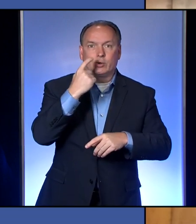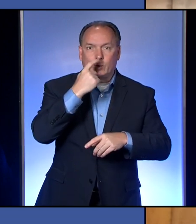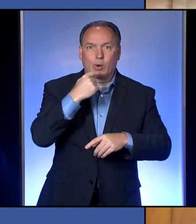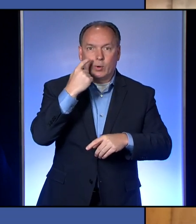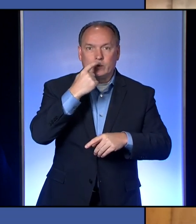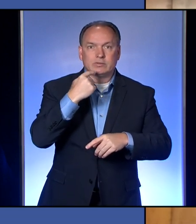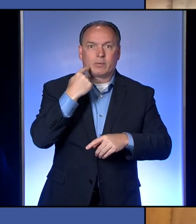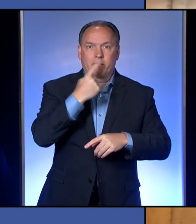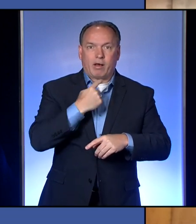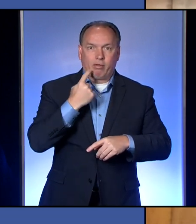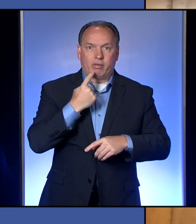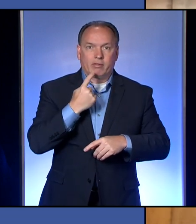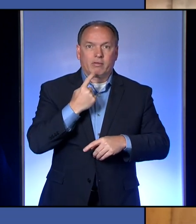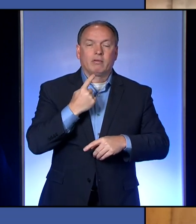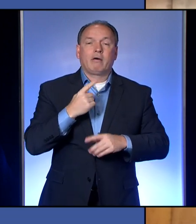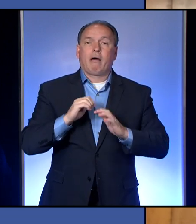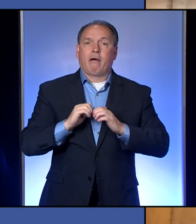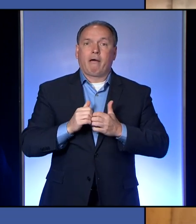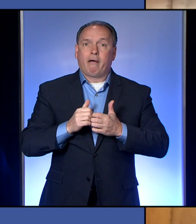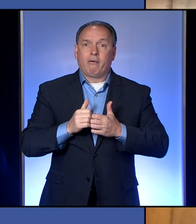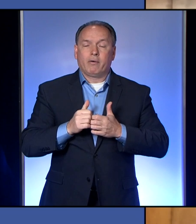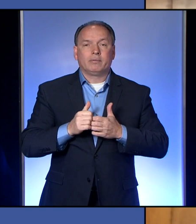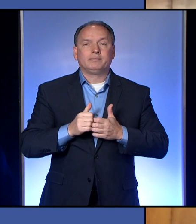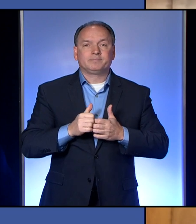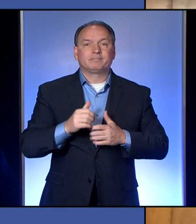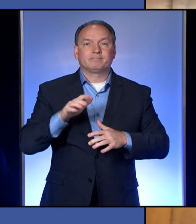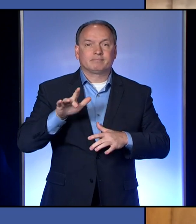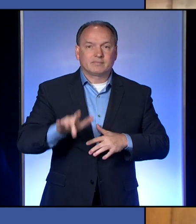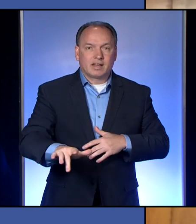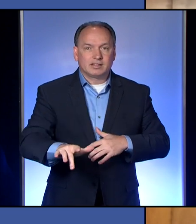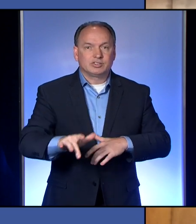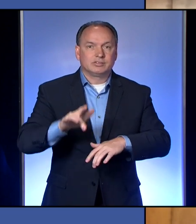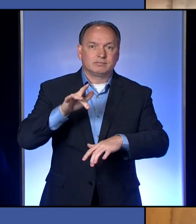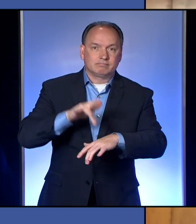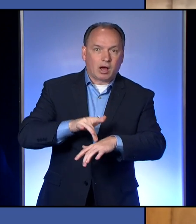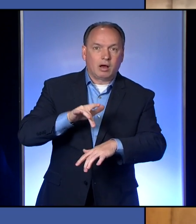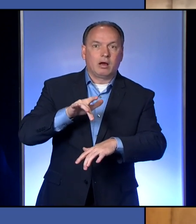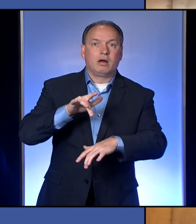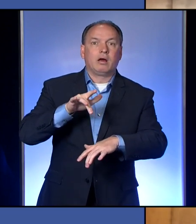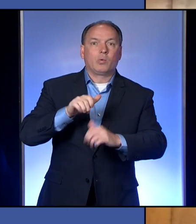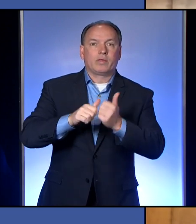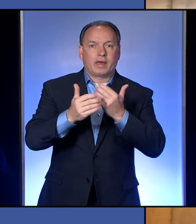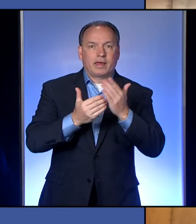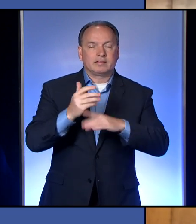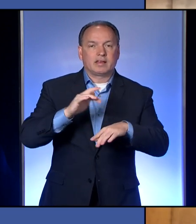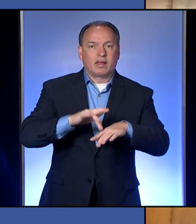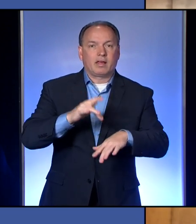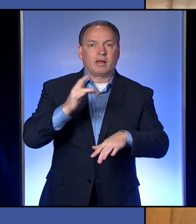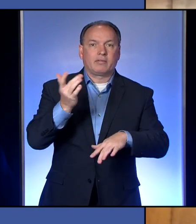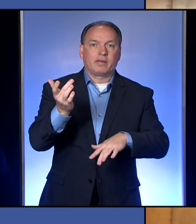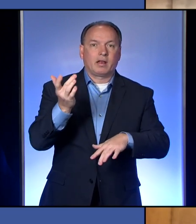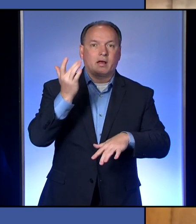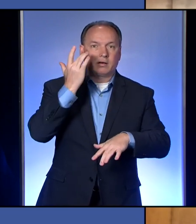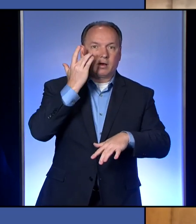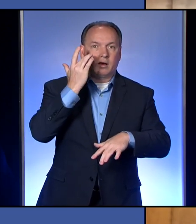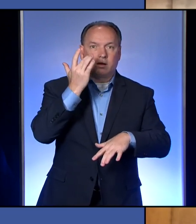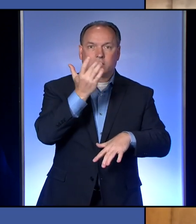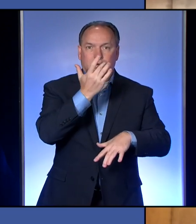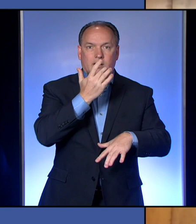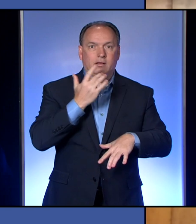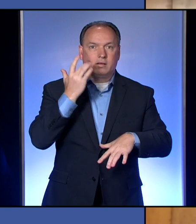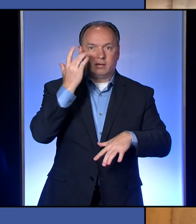you're going to do that by picking it up from a surface with your hands and then touching your nose and eyes.